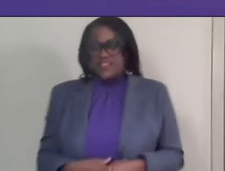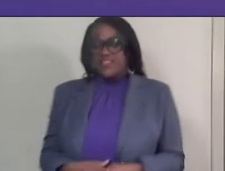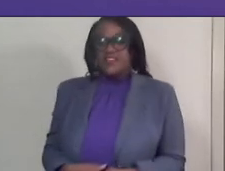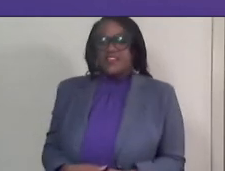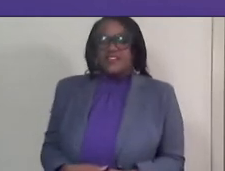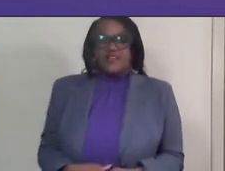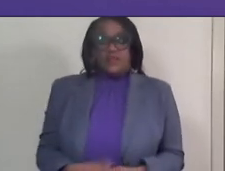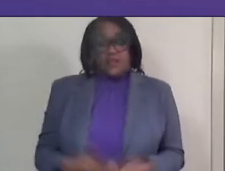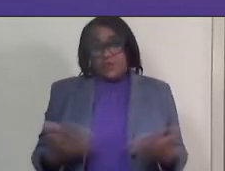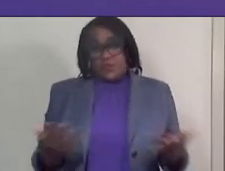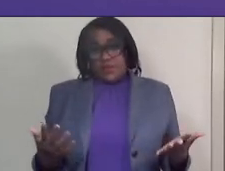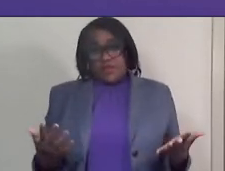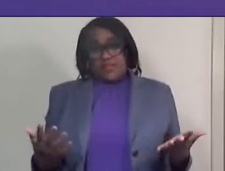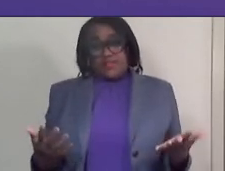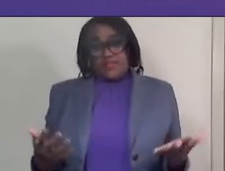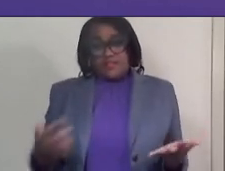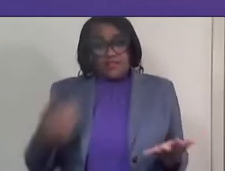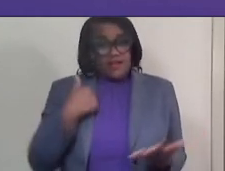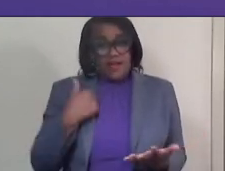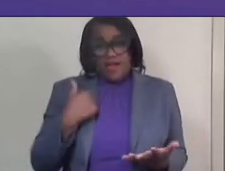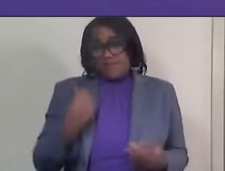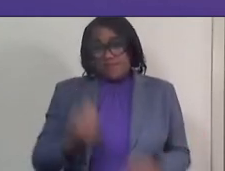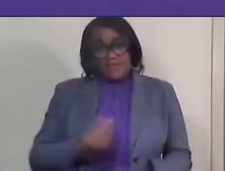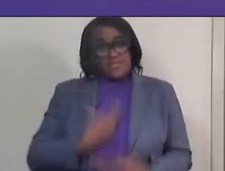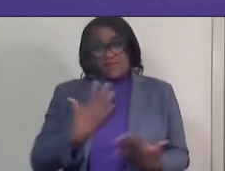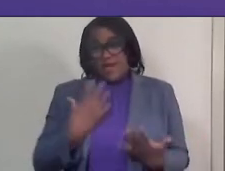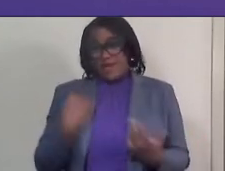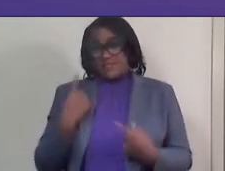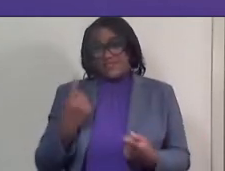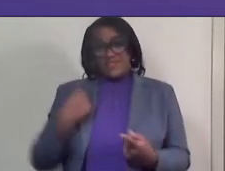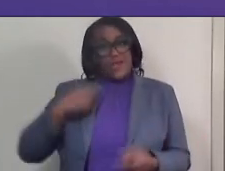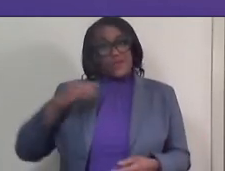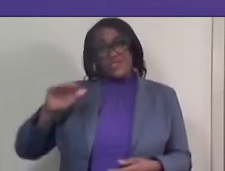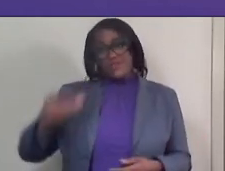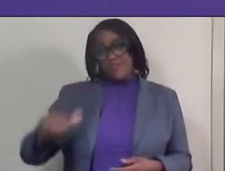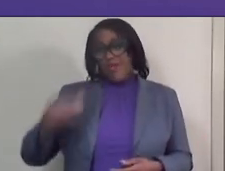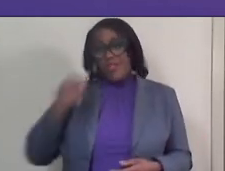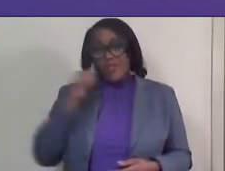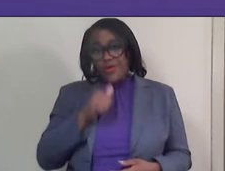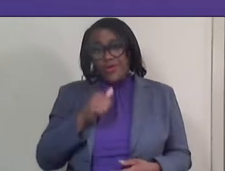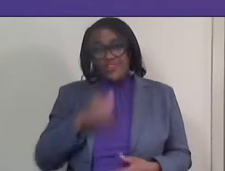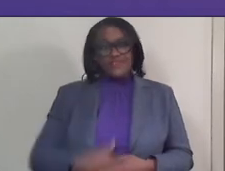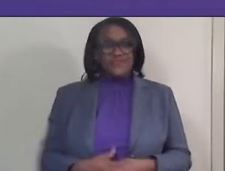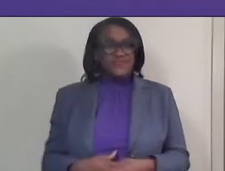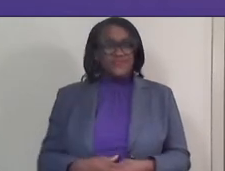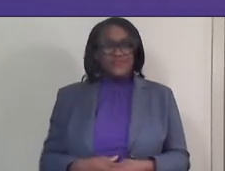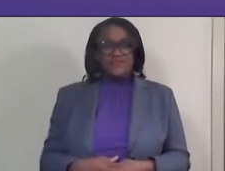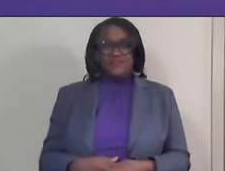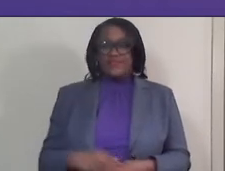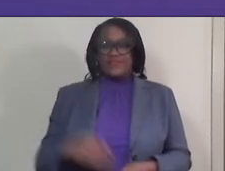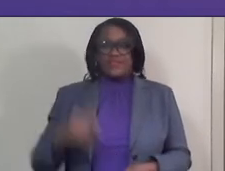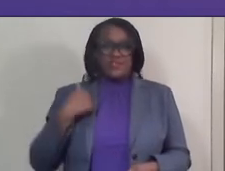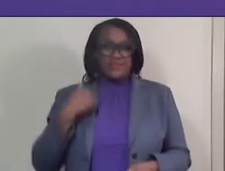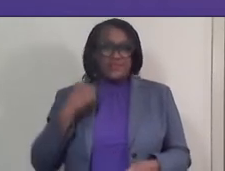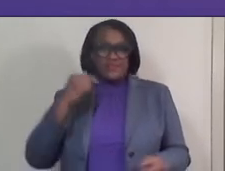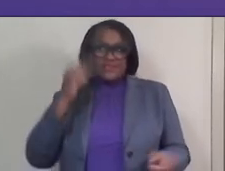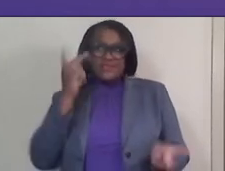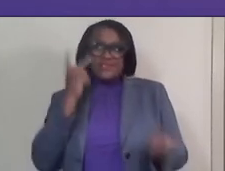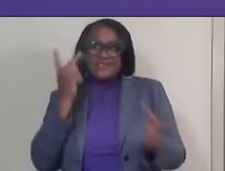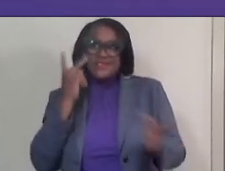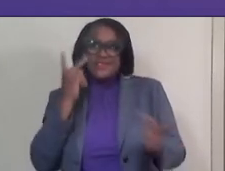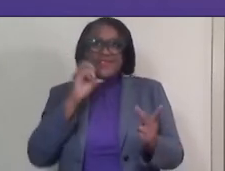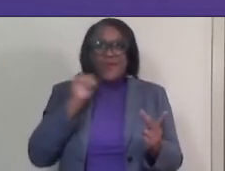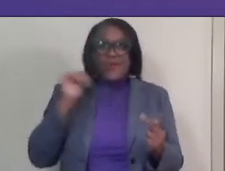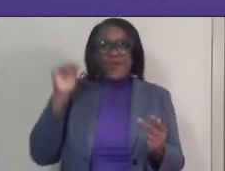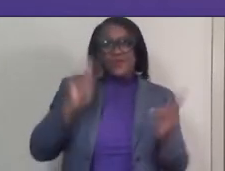Well, I've been inspired since I was a really small girl, ear hustling, listening to the elders and